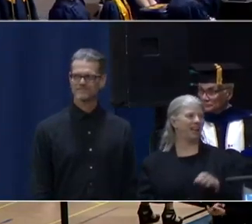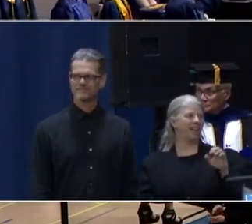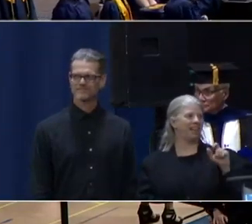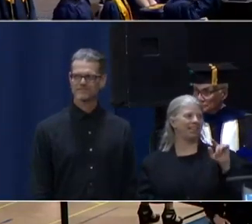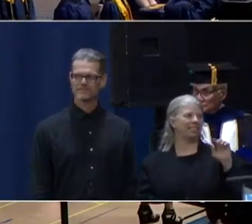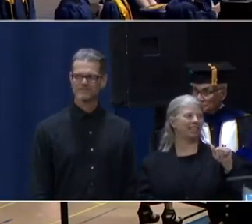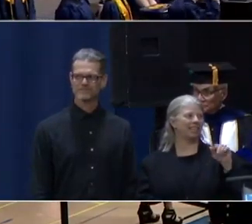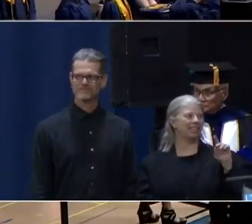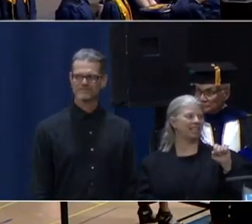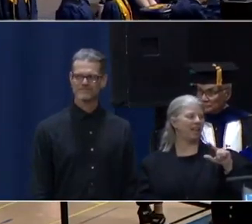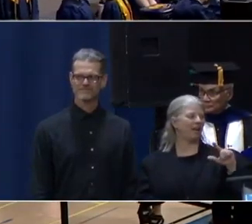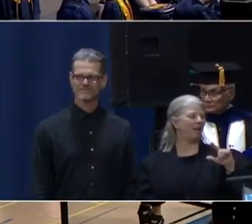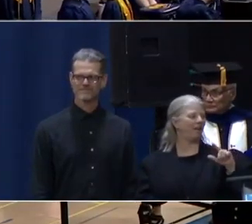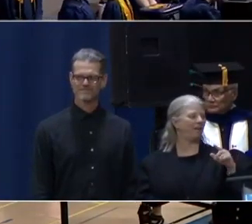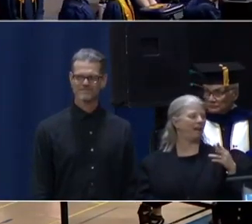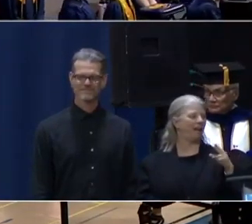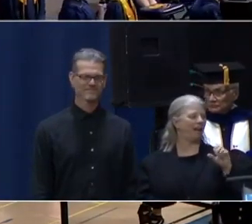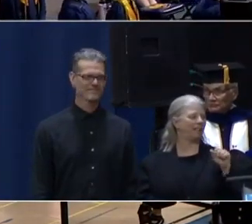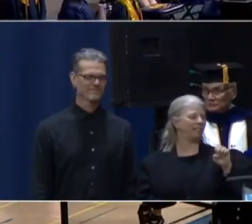Alyssa Delfos.